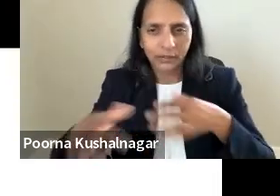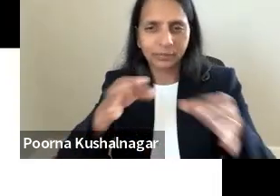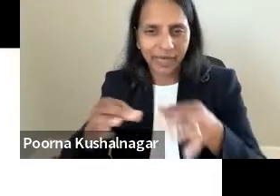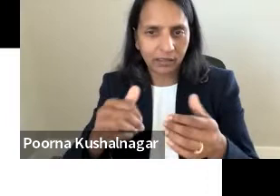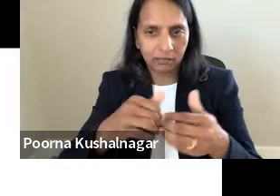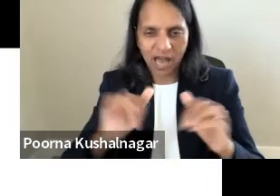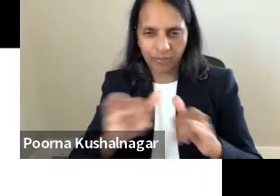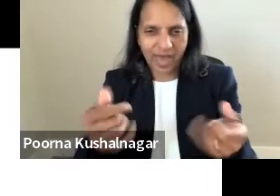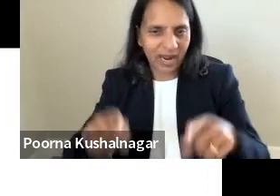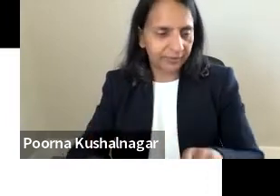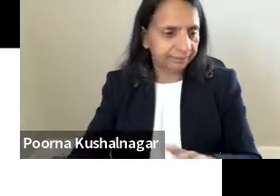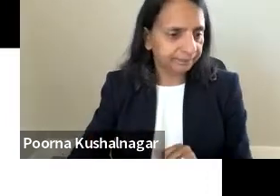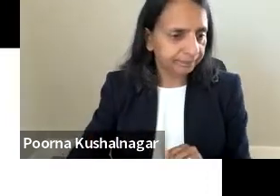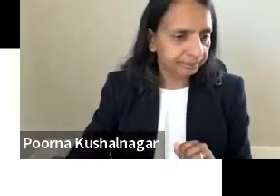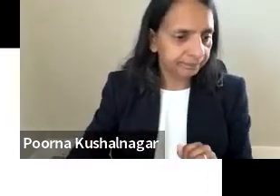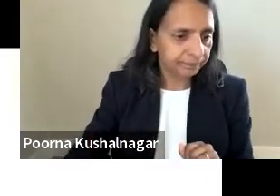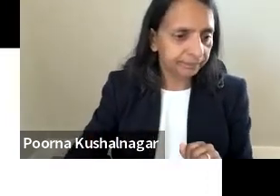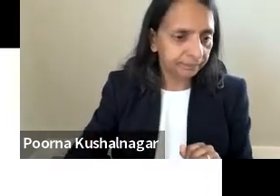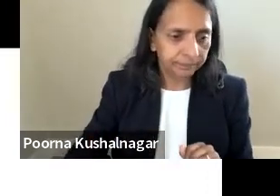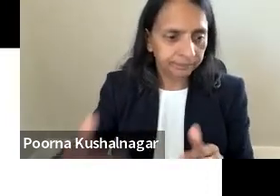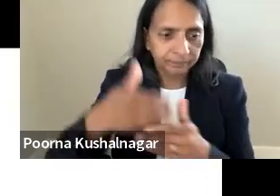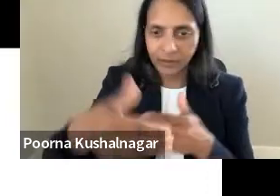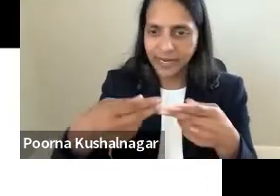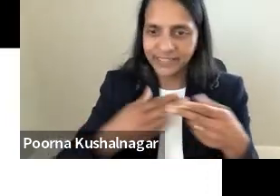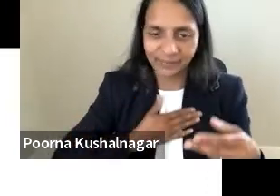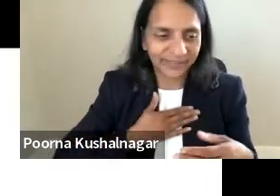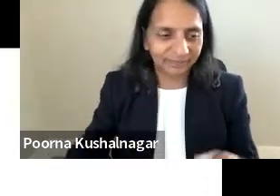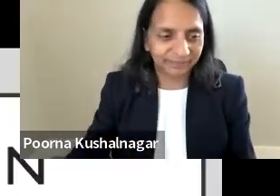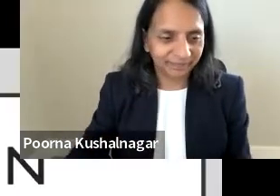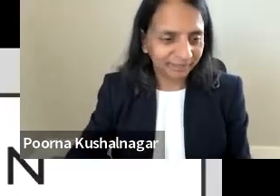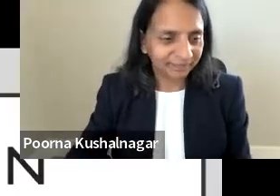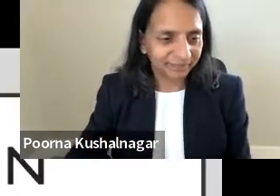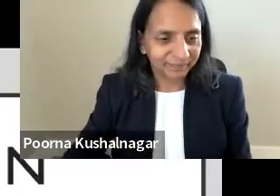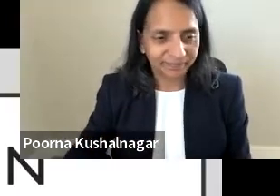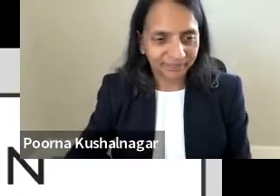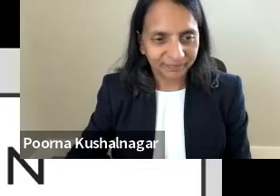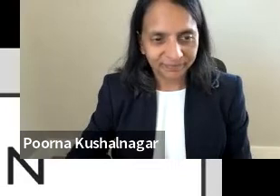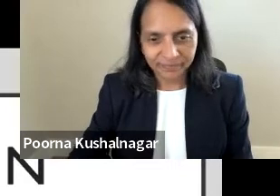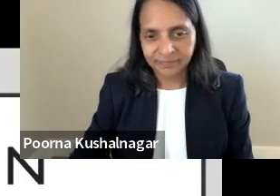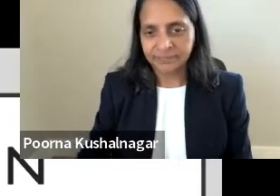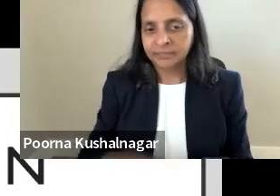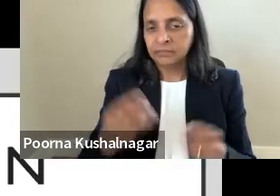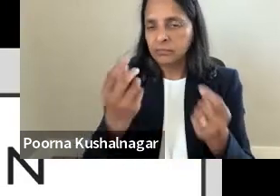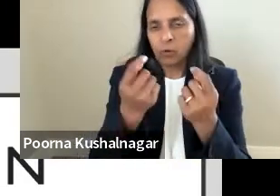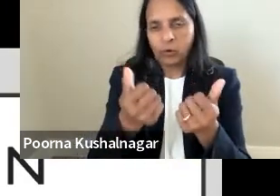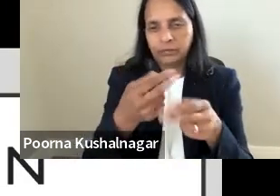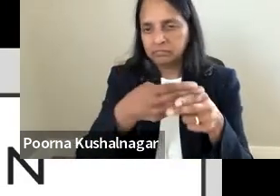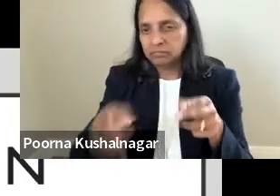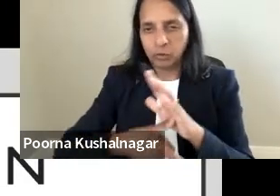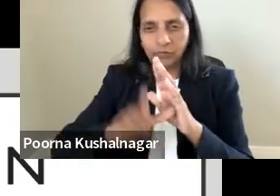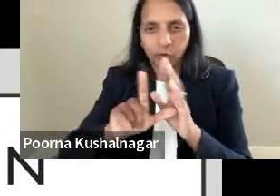It's very concerning, and I will go into detail about how this happens. Next slide, please.